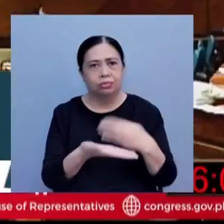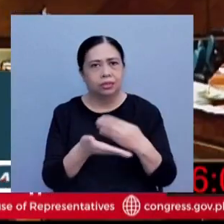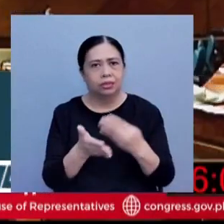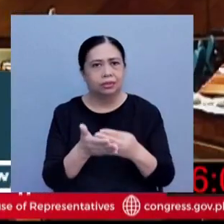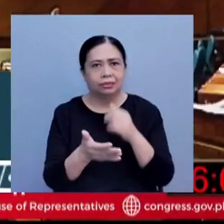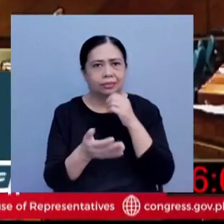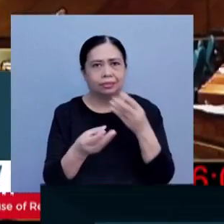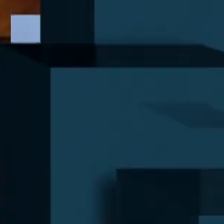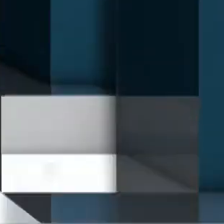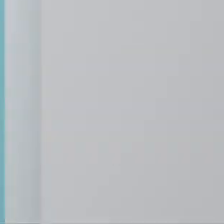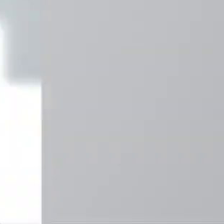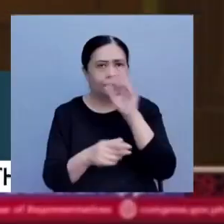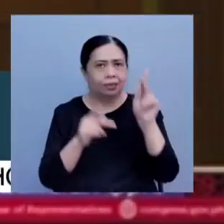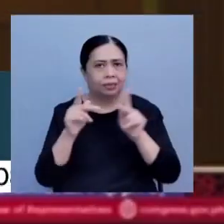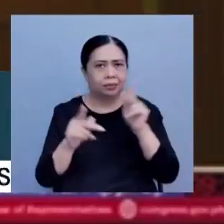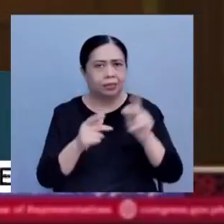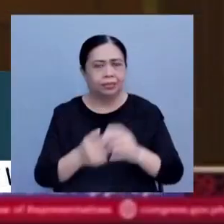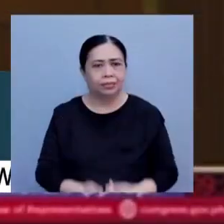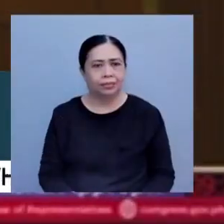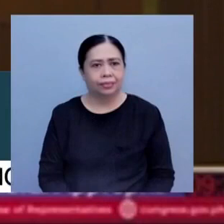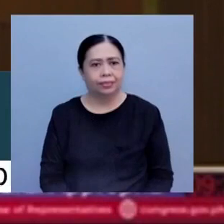people.